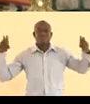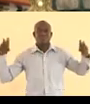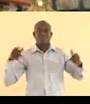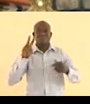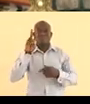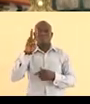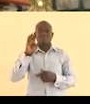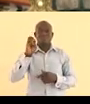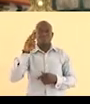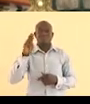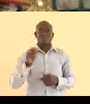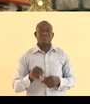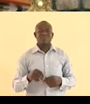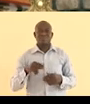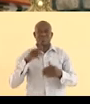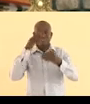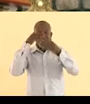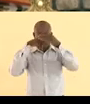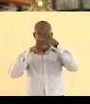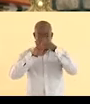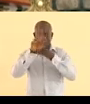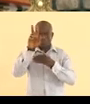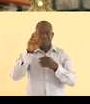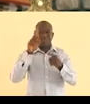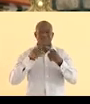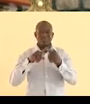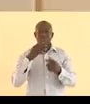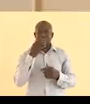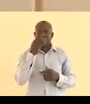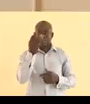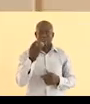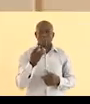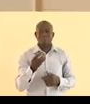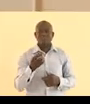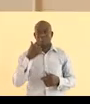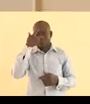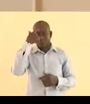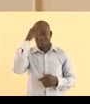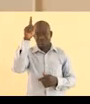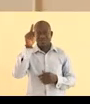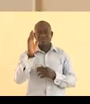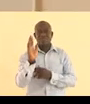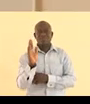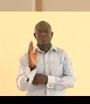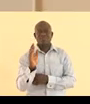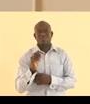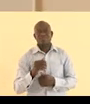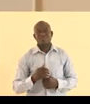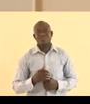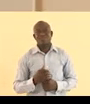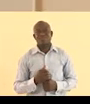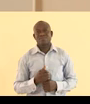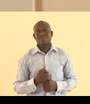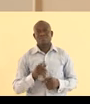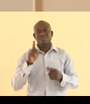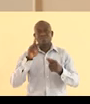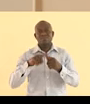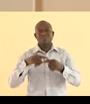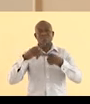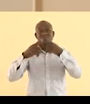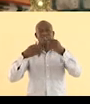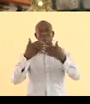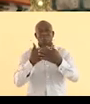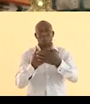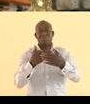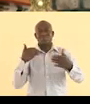prophetess. What it means is to speak for God. To speak on behalf of God.